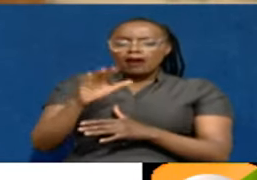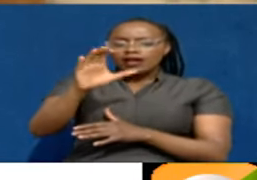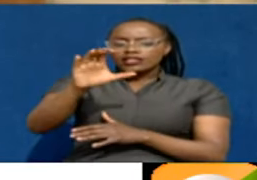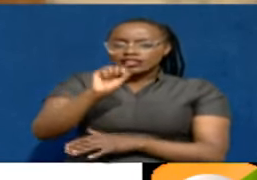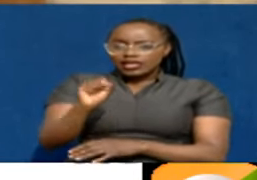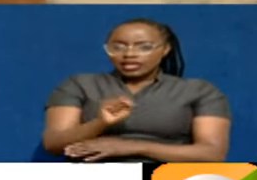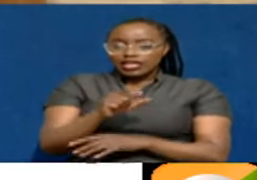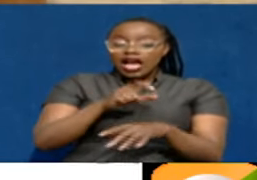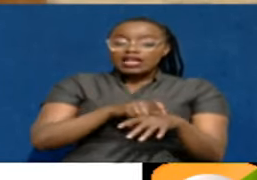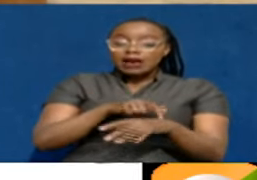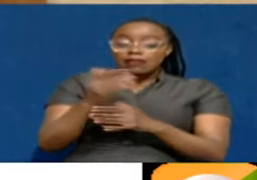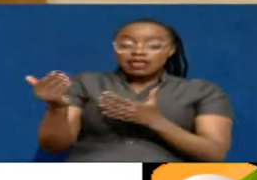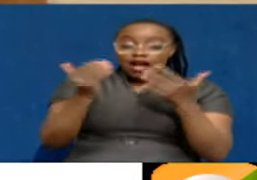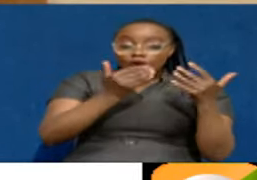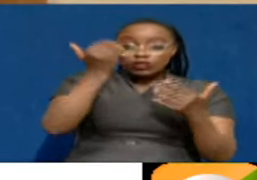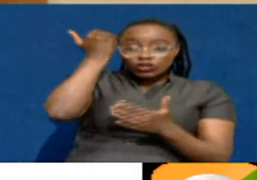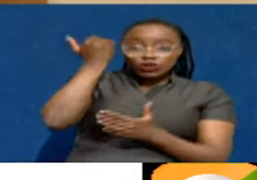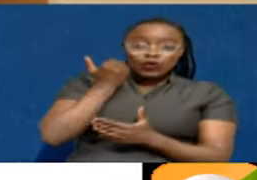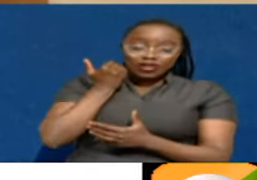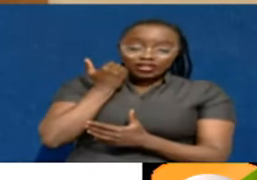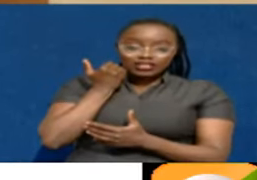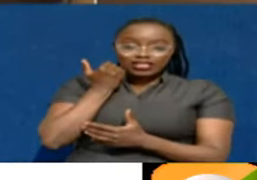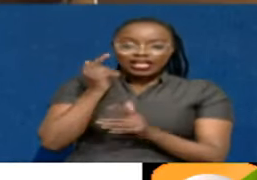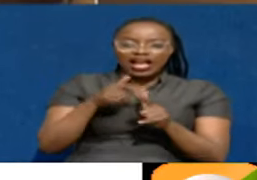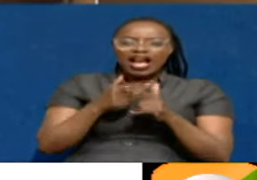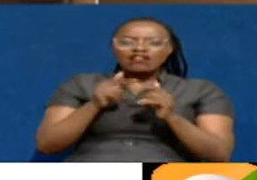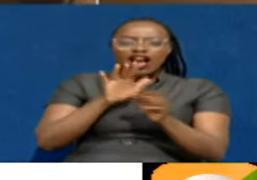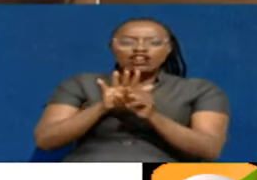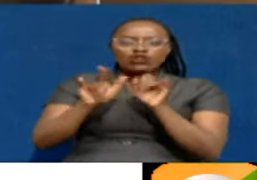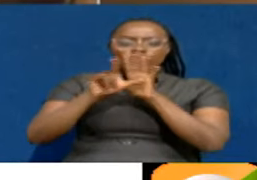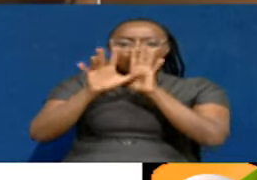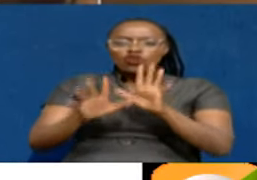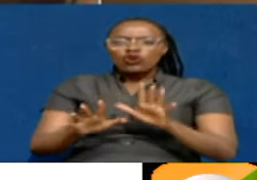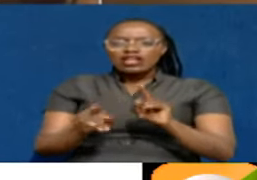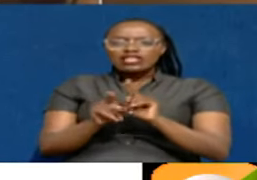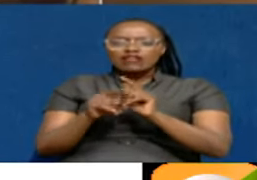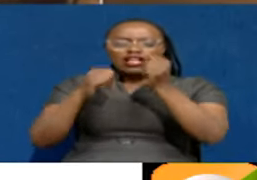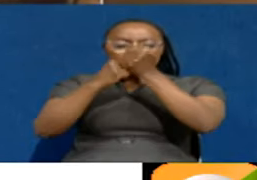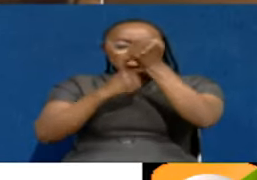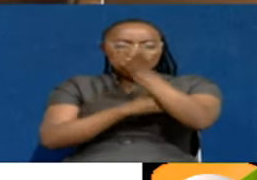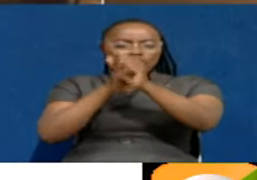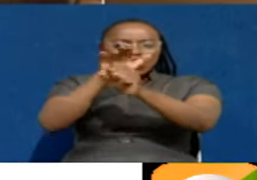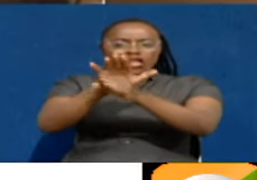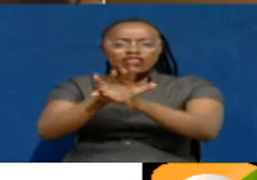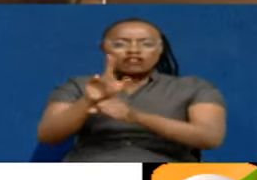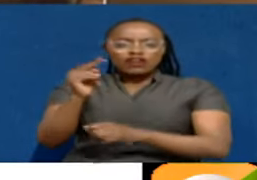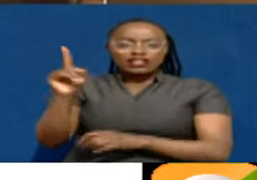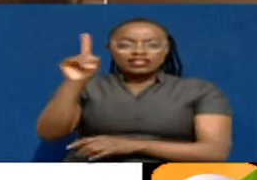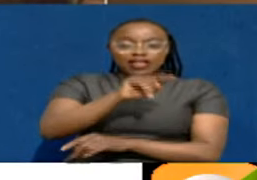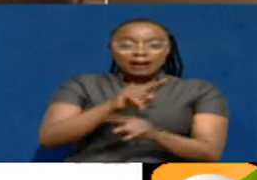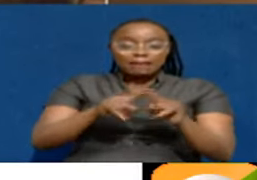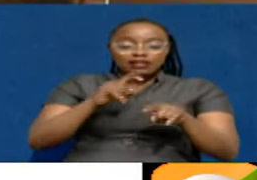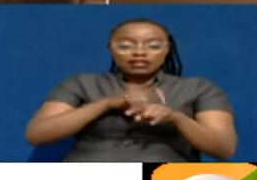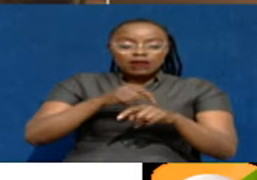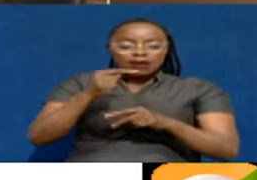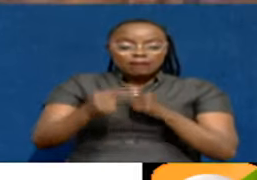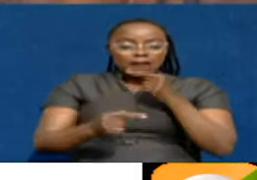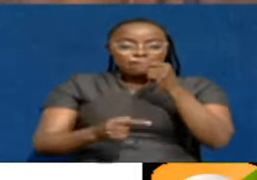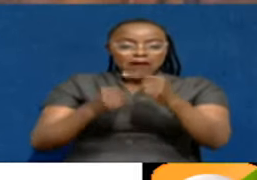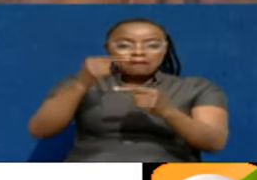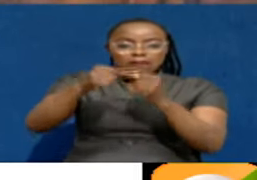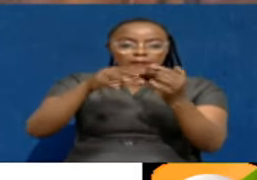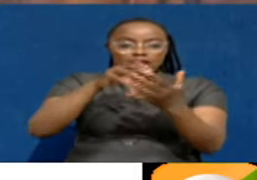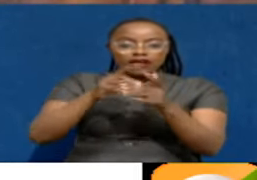ministers, when they're taken to court, they have this many lawyers and this many supporters the first days. But as the case